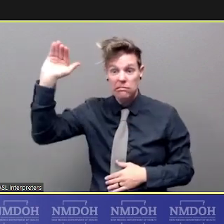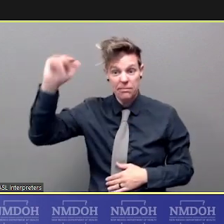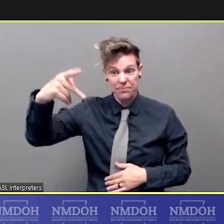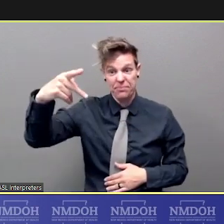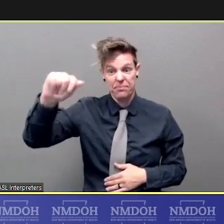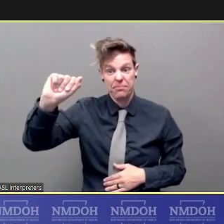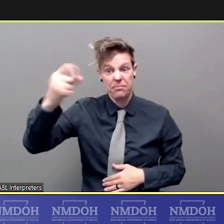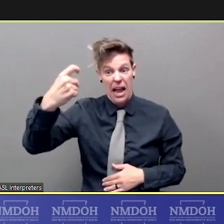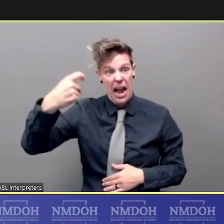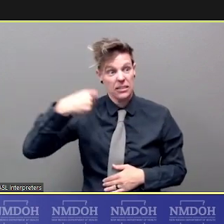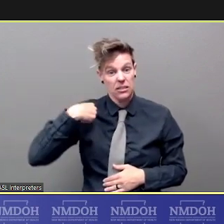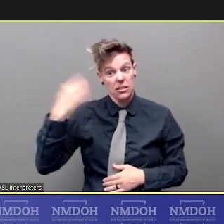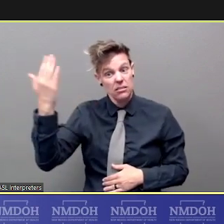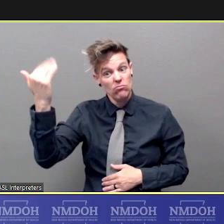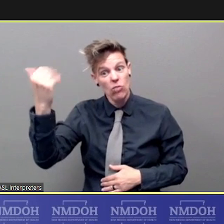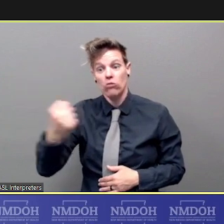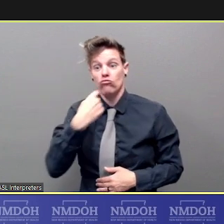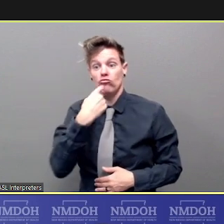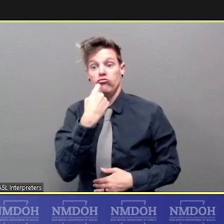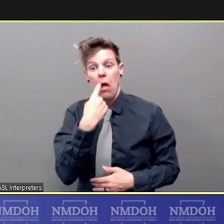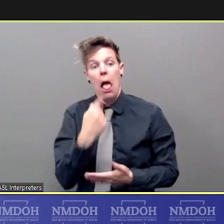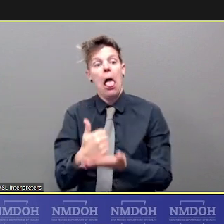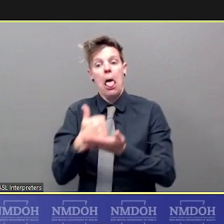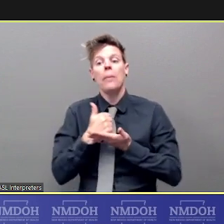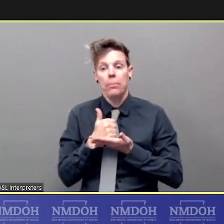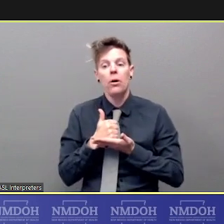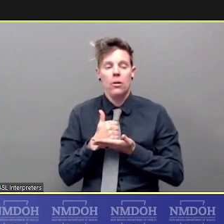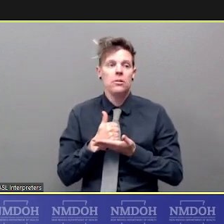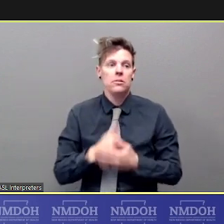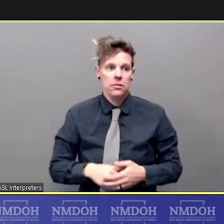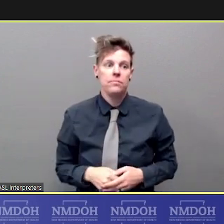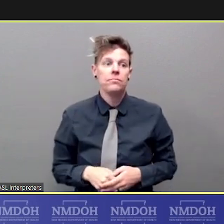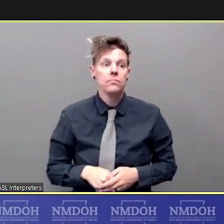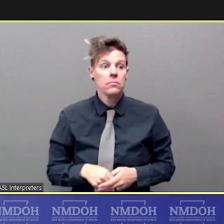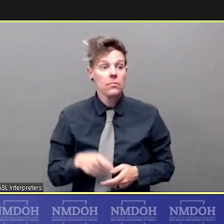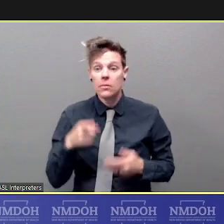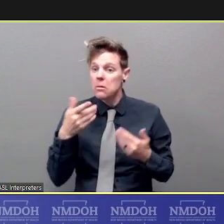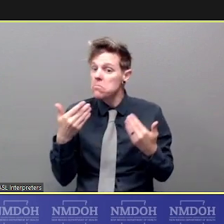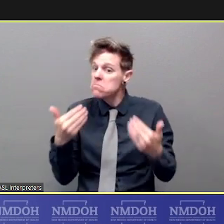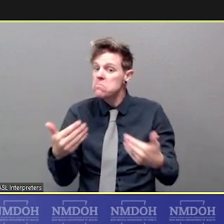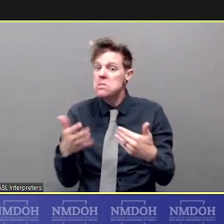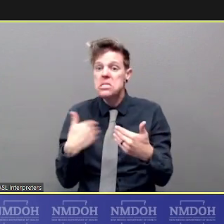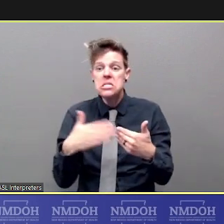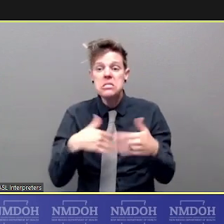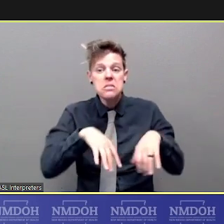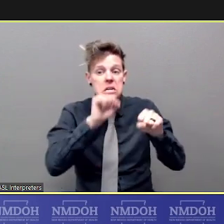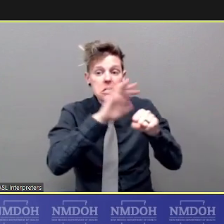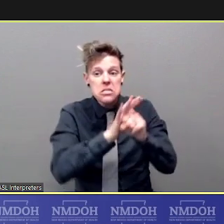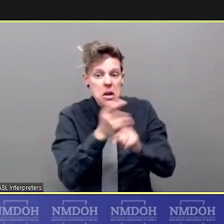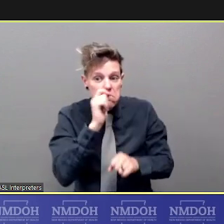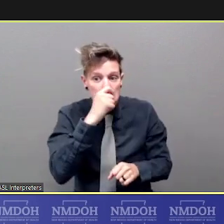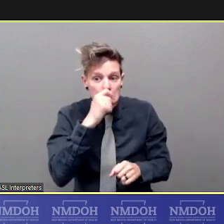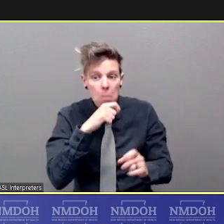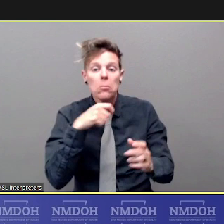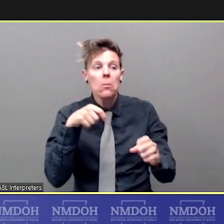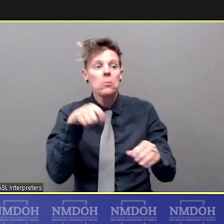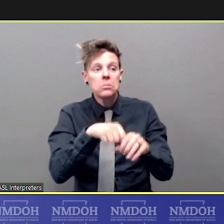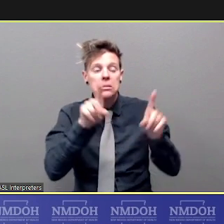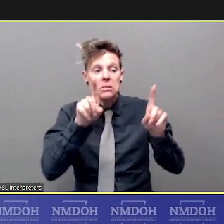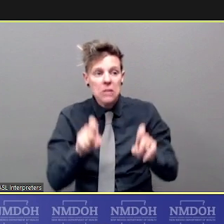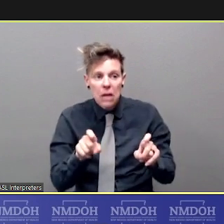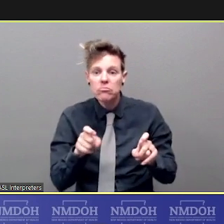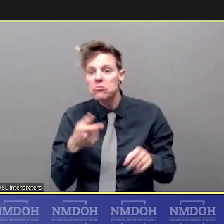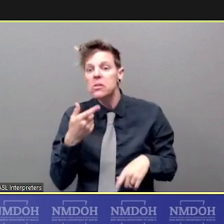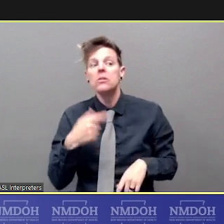tests you can get your test easily. You can either, we have a Project Act where you can go online and get